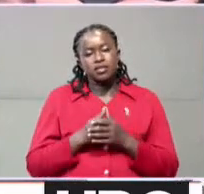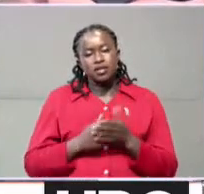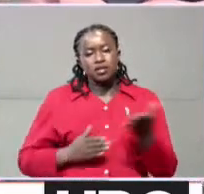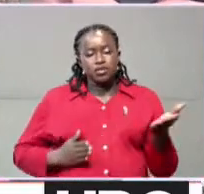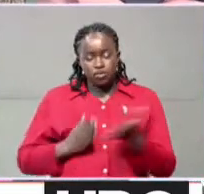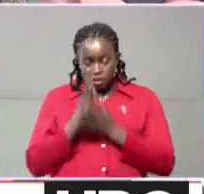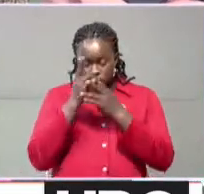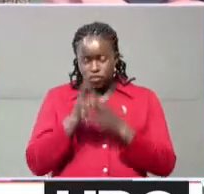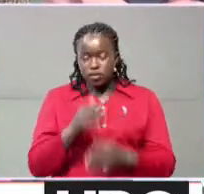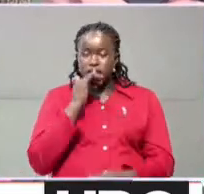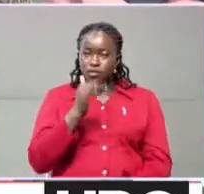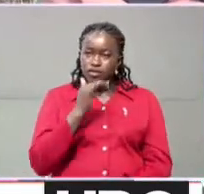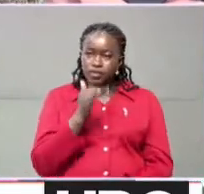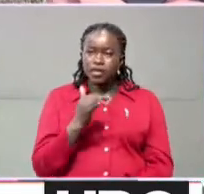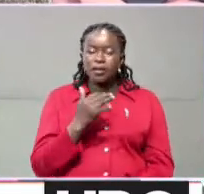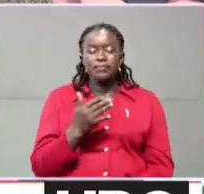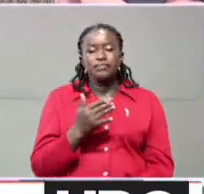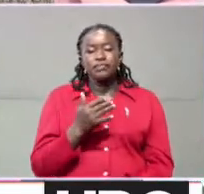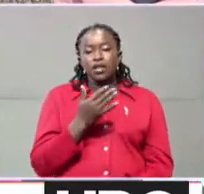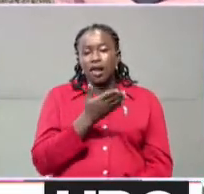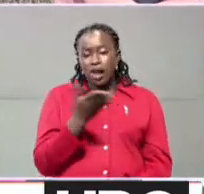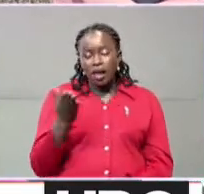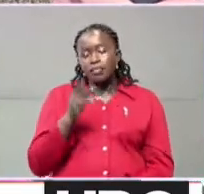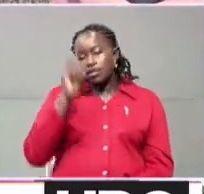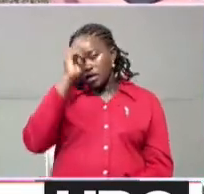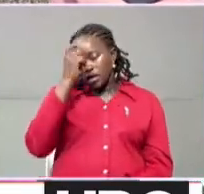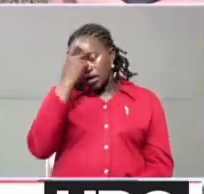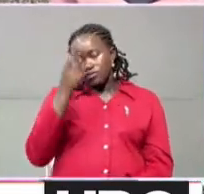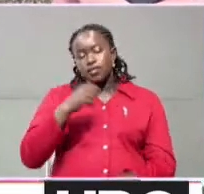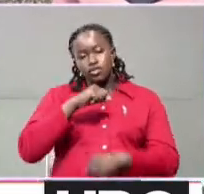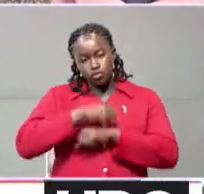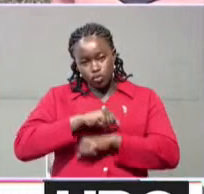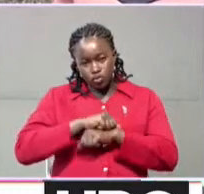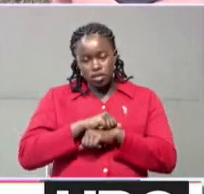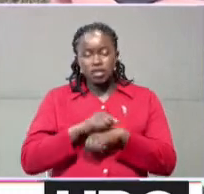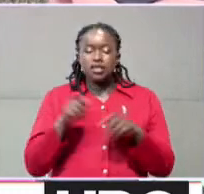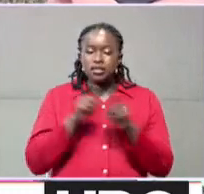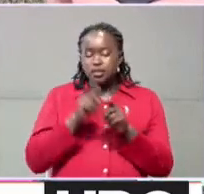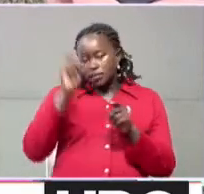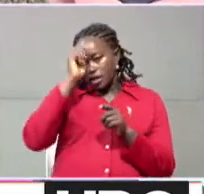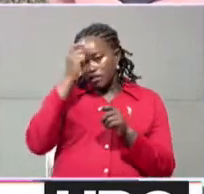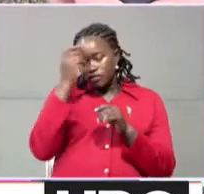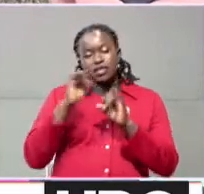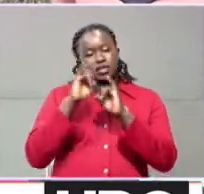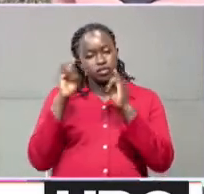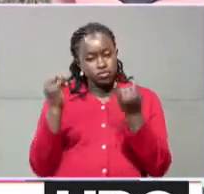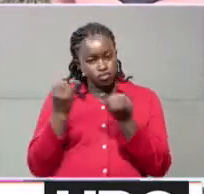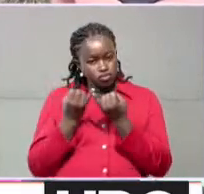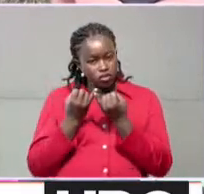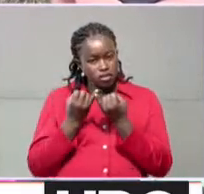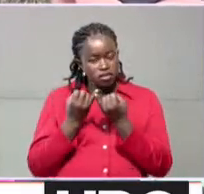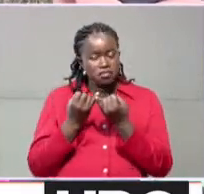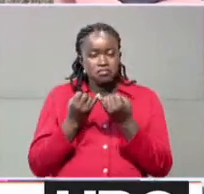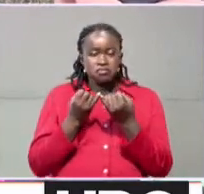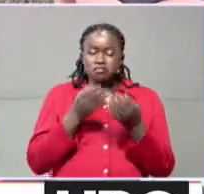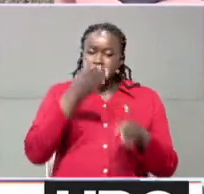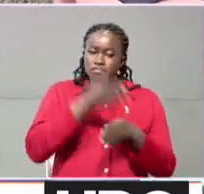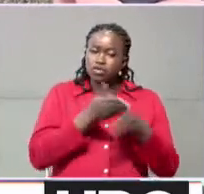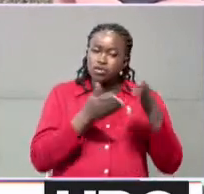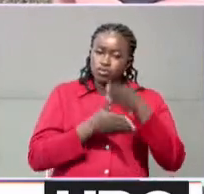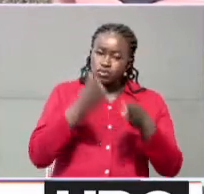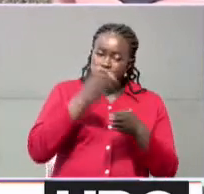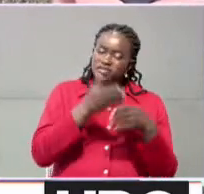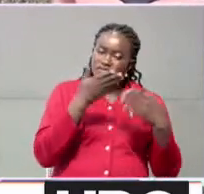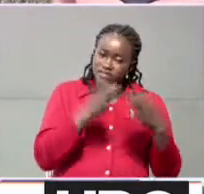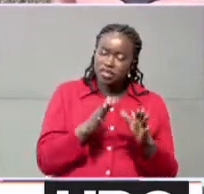speaker there are government schools and institutions which have been constructed and others